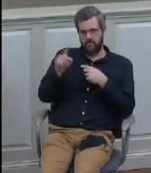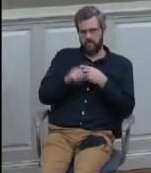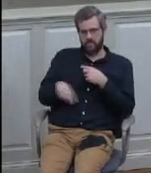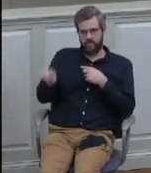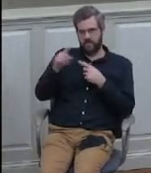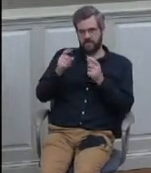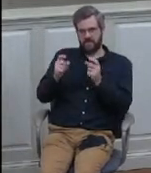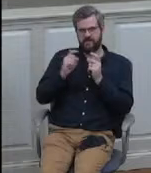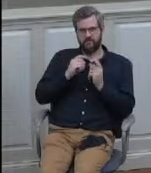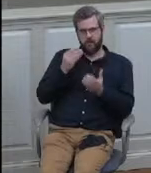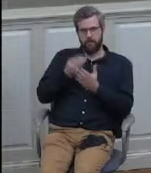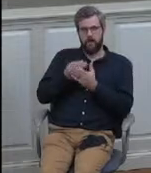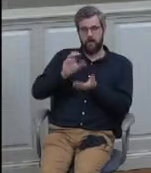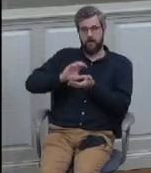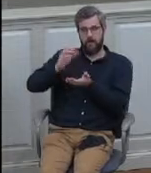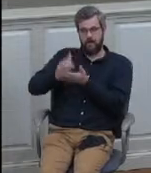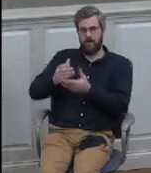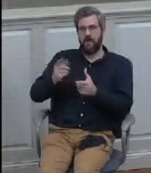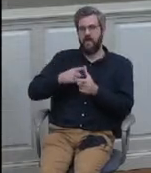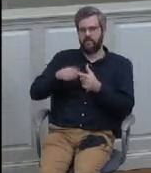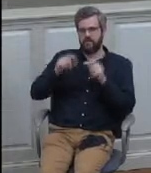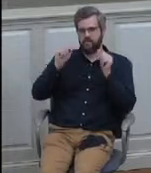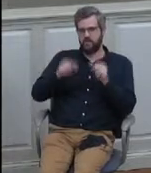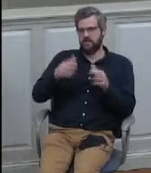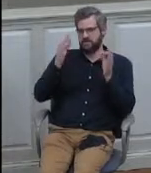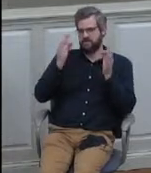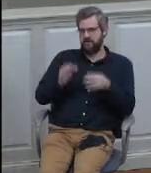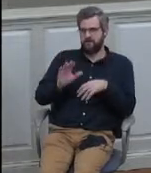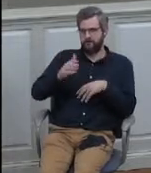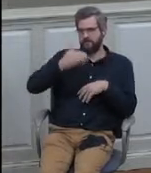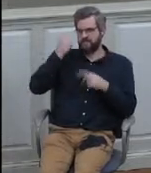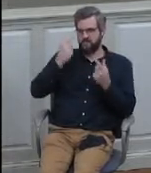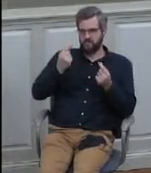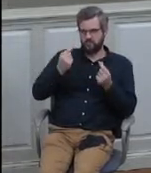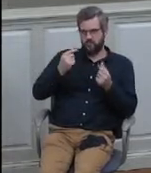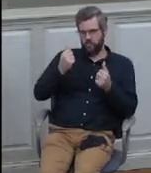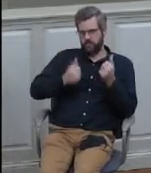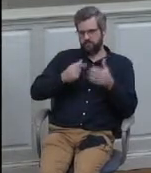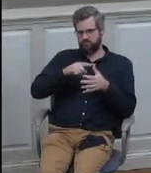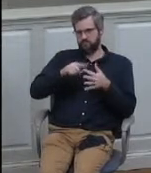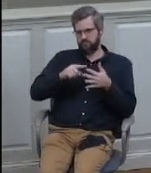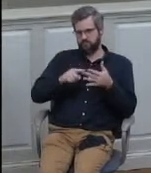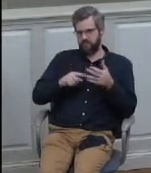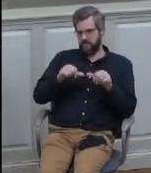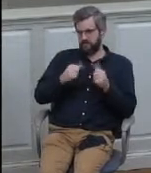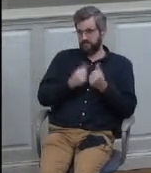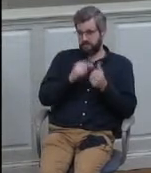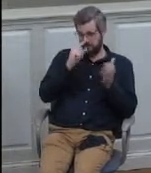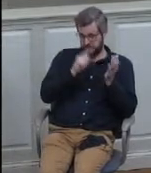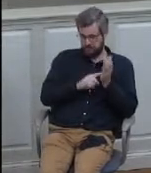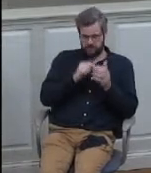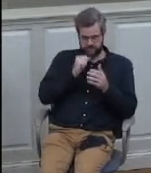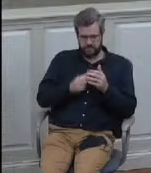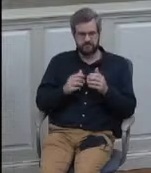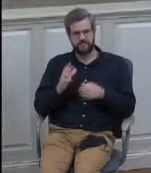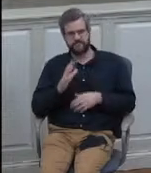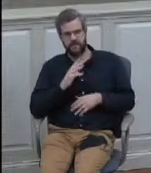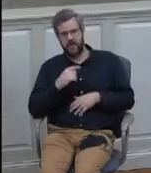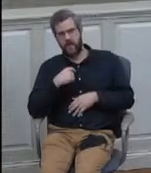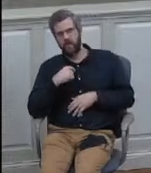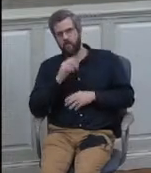allocation. Mm-hmm. Thereby, you can decide what action may or may not be necessary on your part as a matter of efficiency. I will quietly